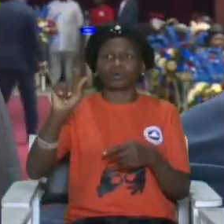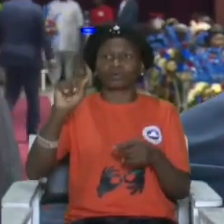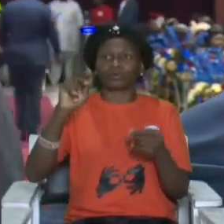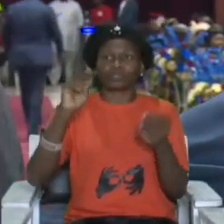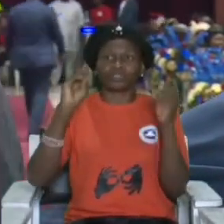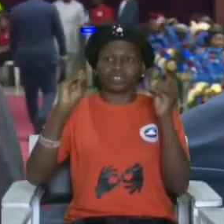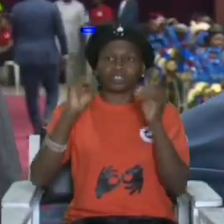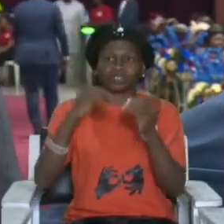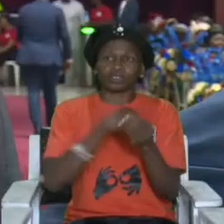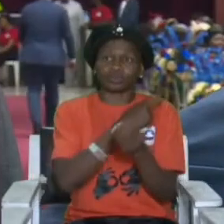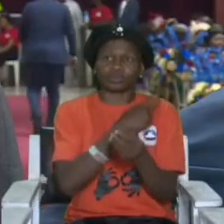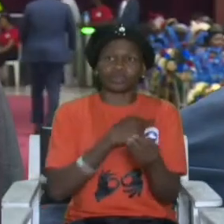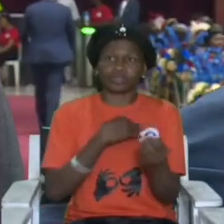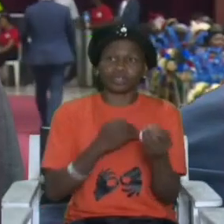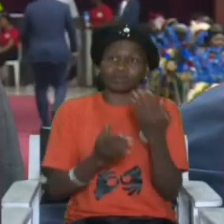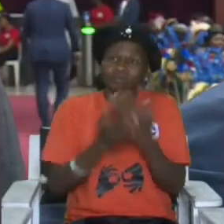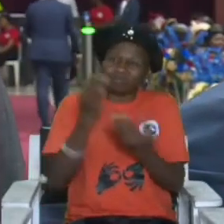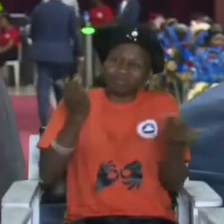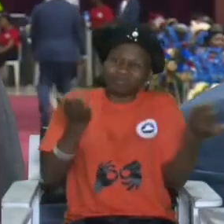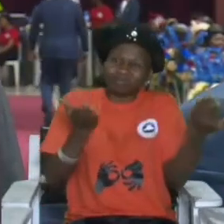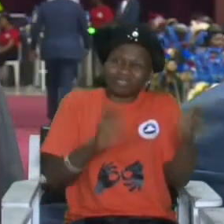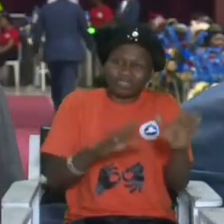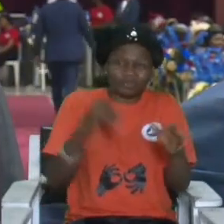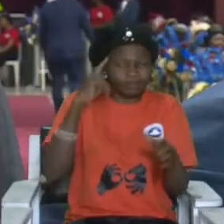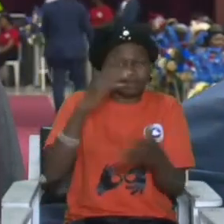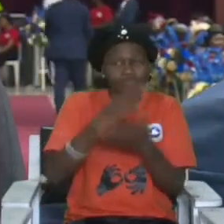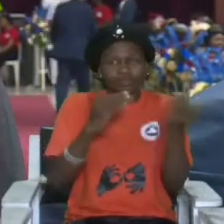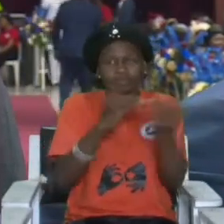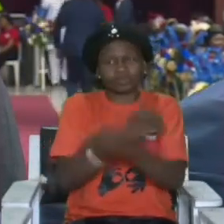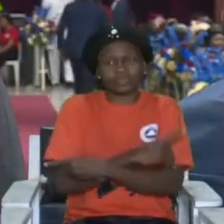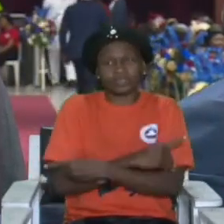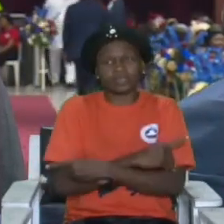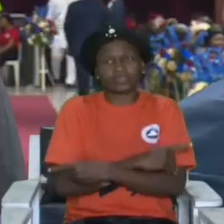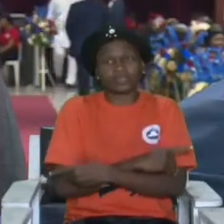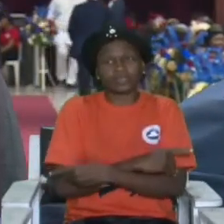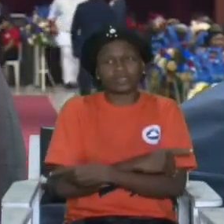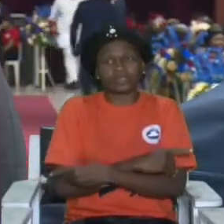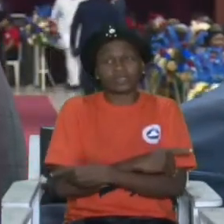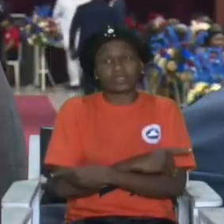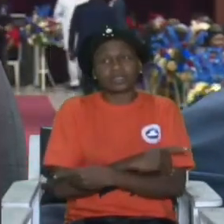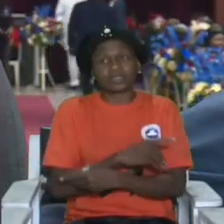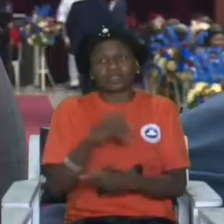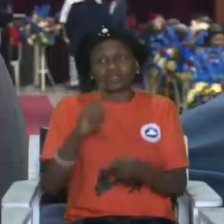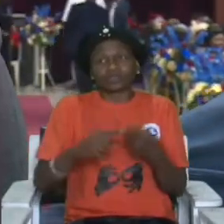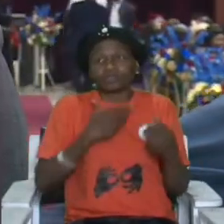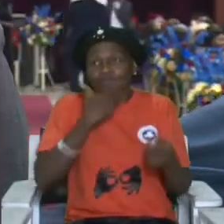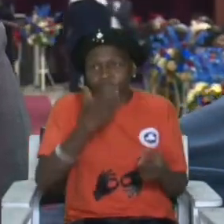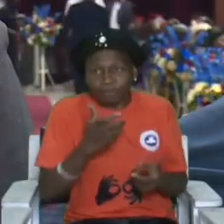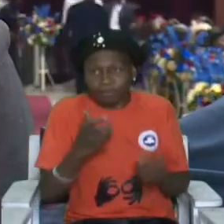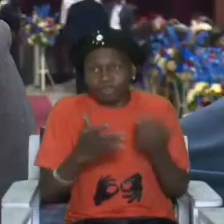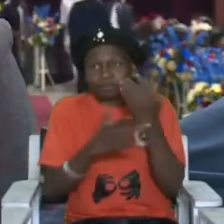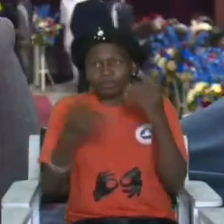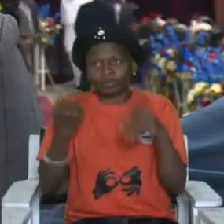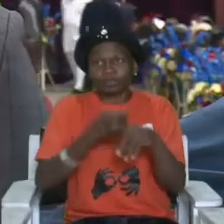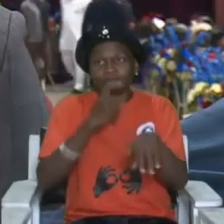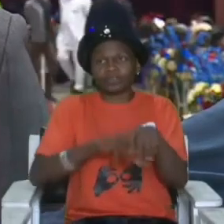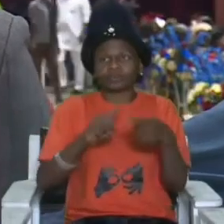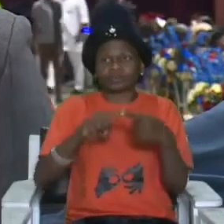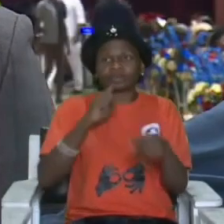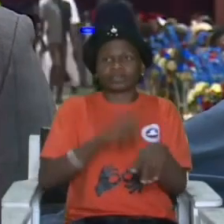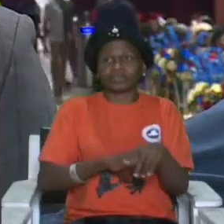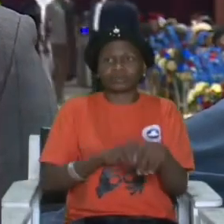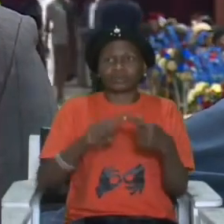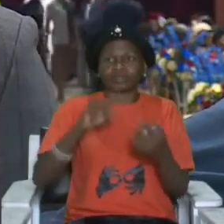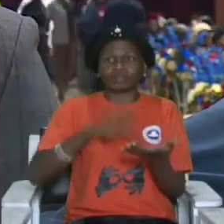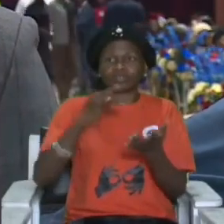And almost left for dead, coming out of consciousness to just vomit blood from time to time. To